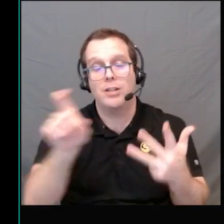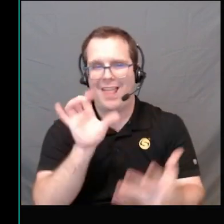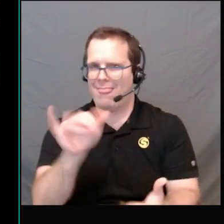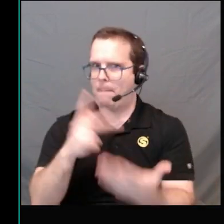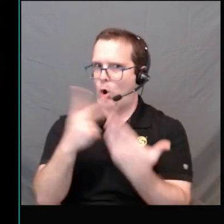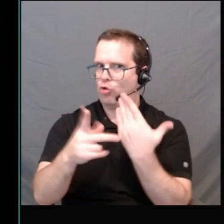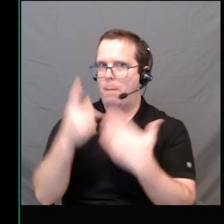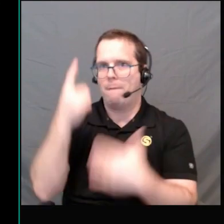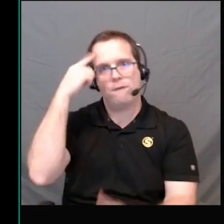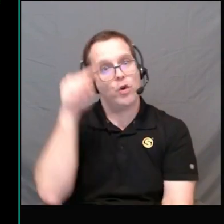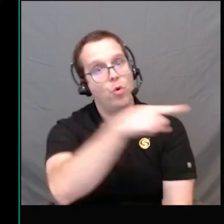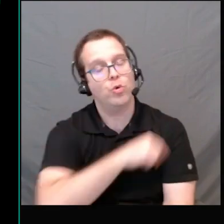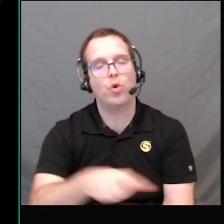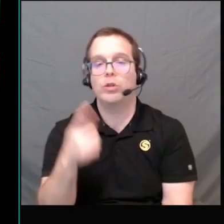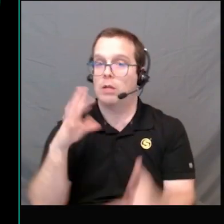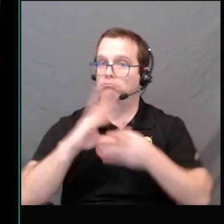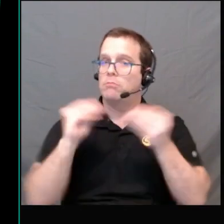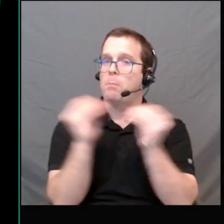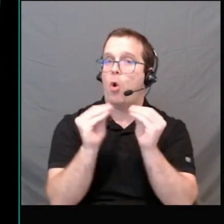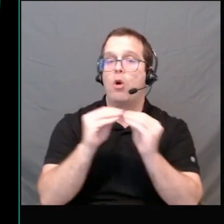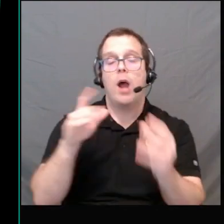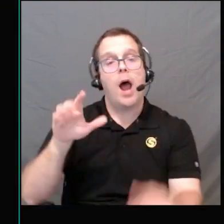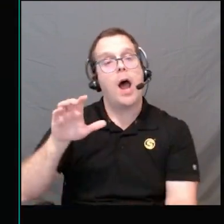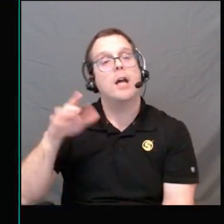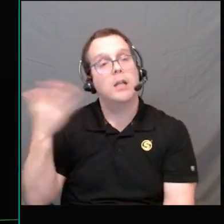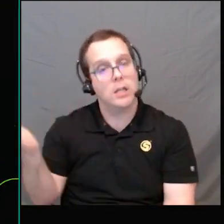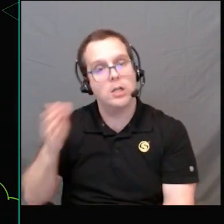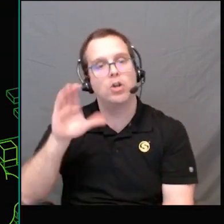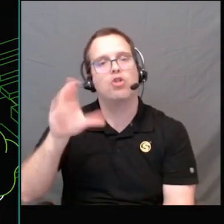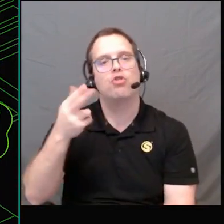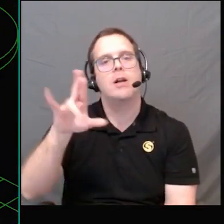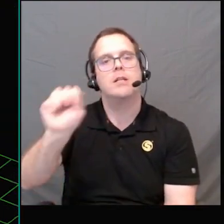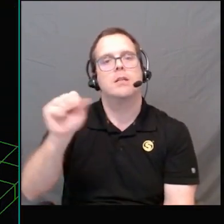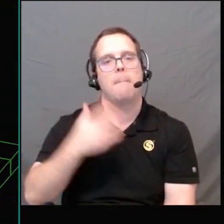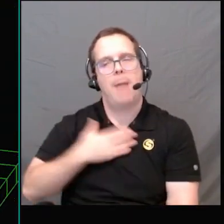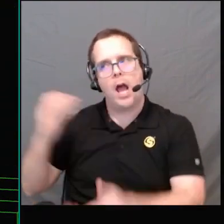Chris Charla, my colleague and head of the ID at program.